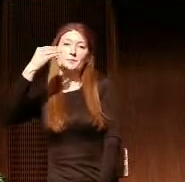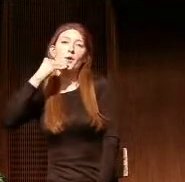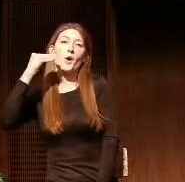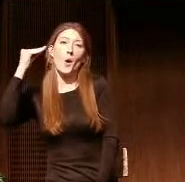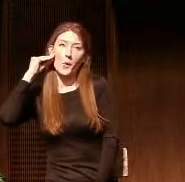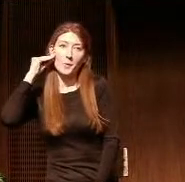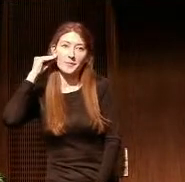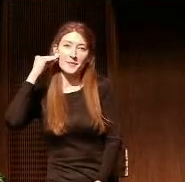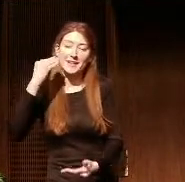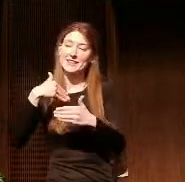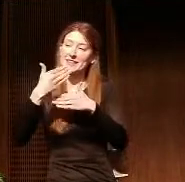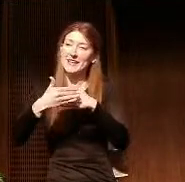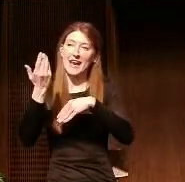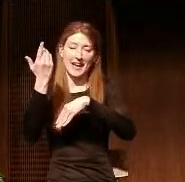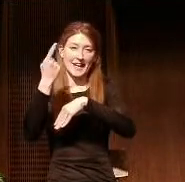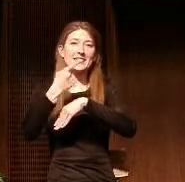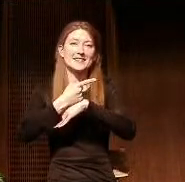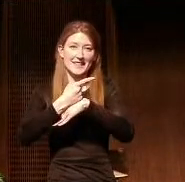And the next day he did.